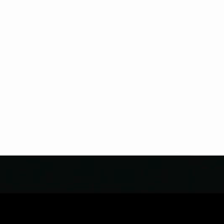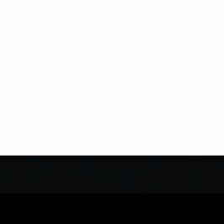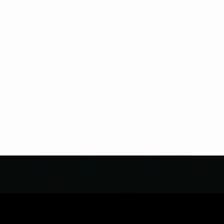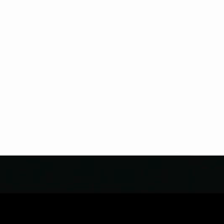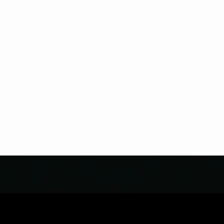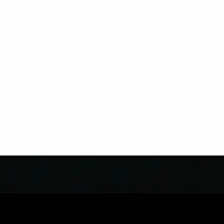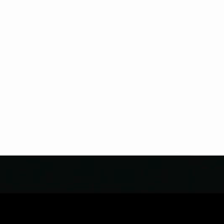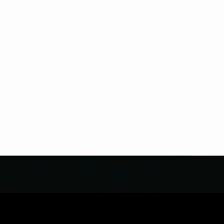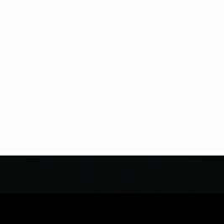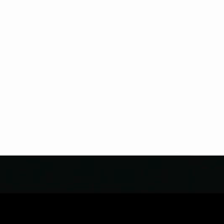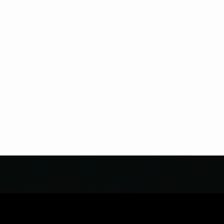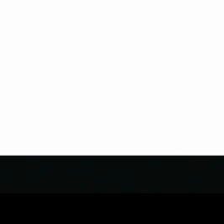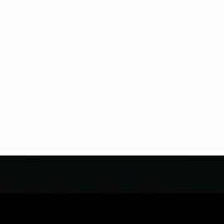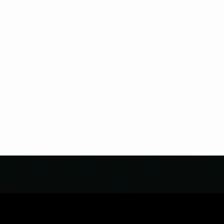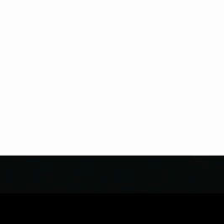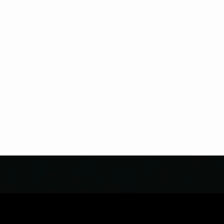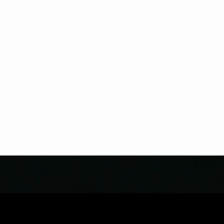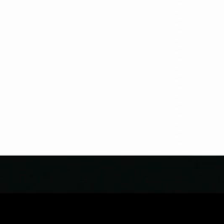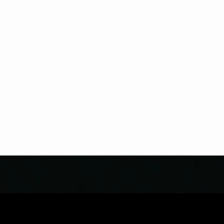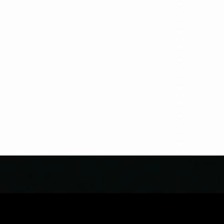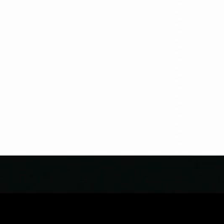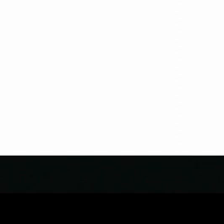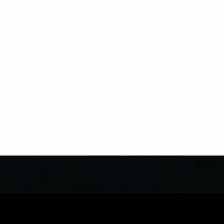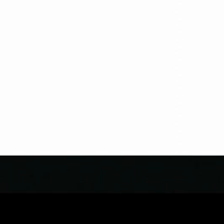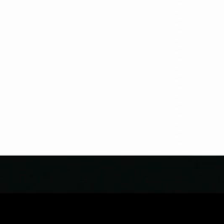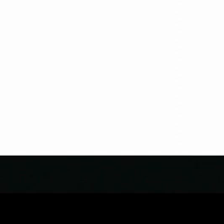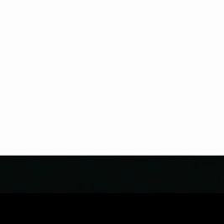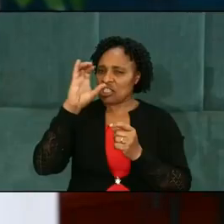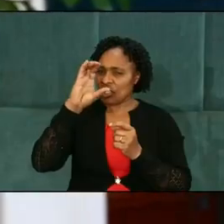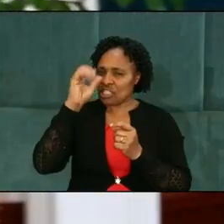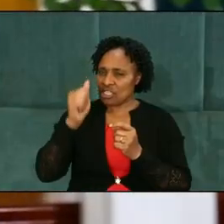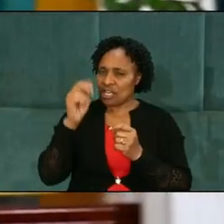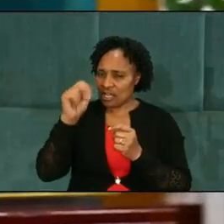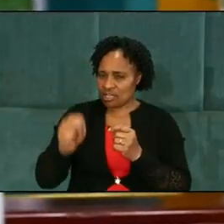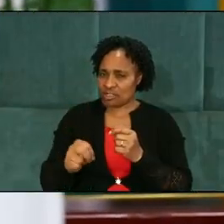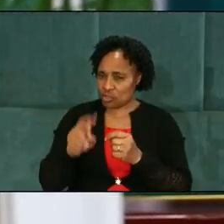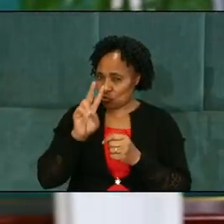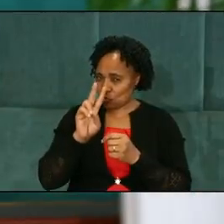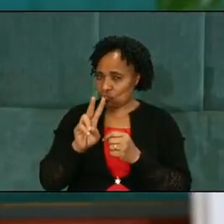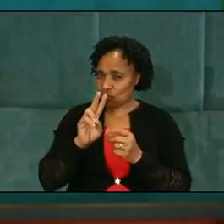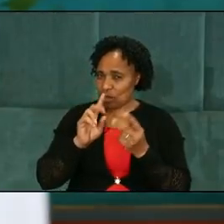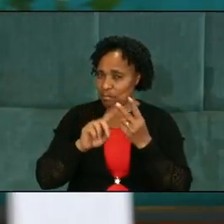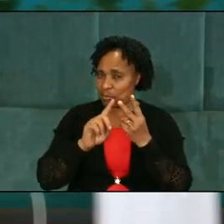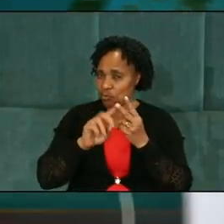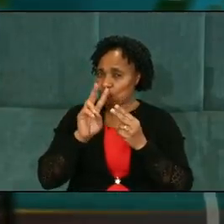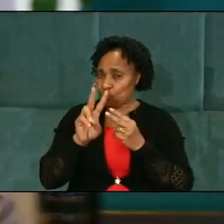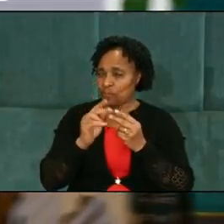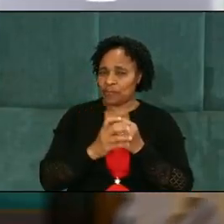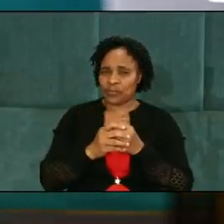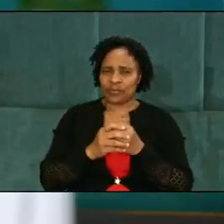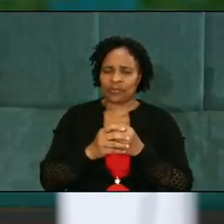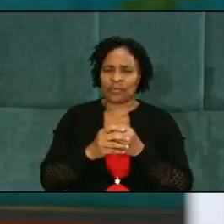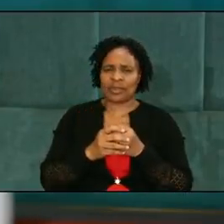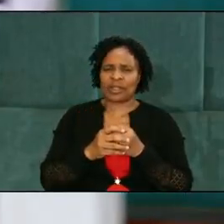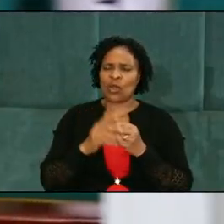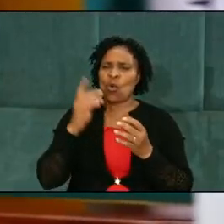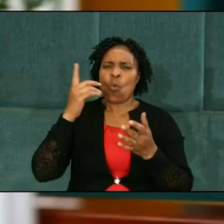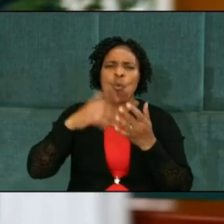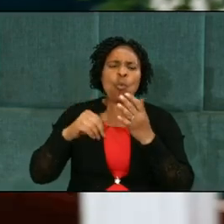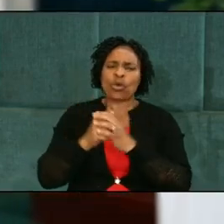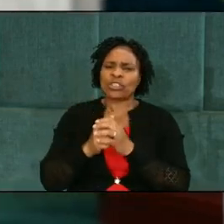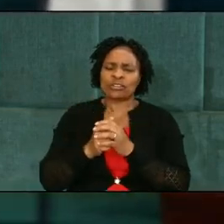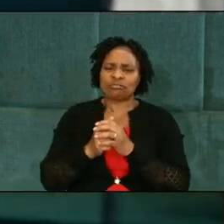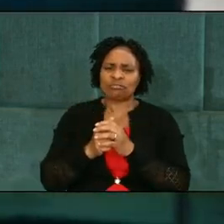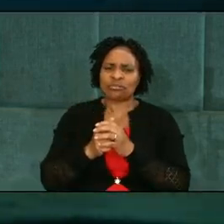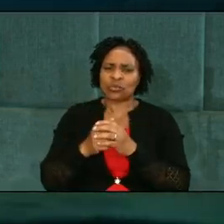is Laodicea. Yeah, Laodicea. Two of them. What is shockingly